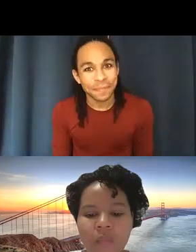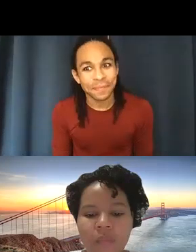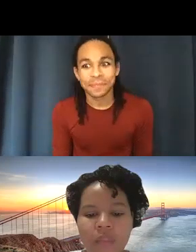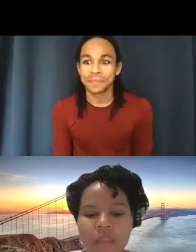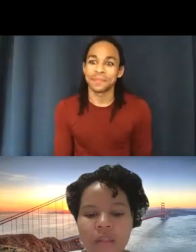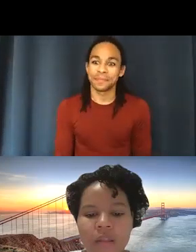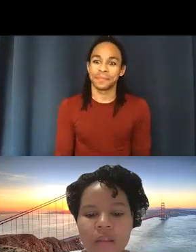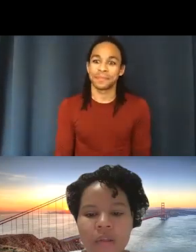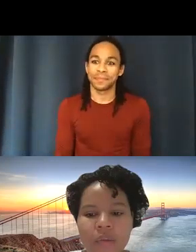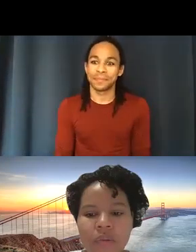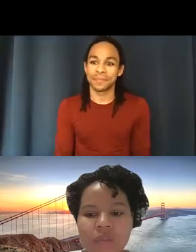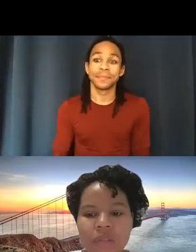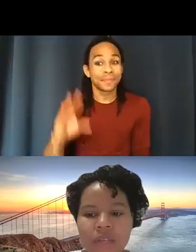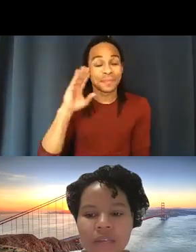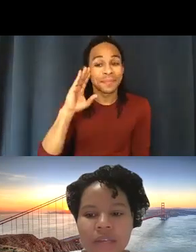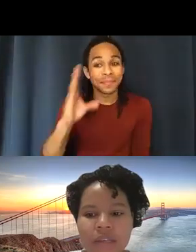Thank you.